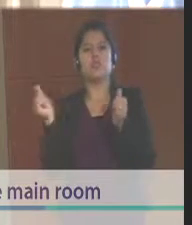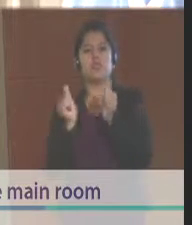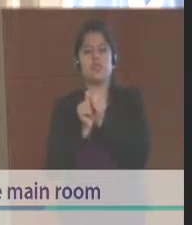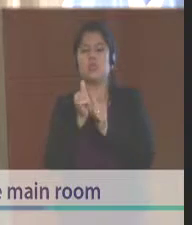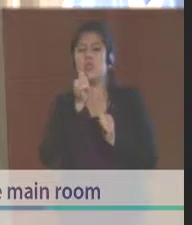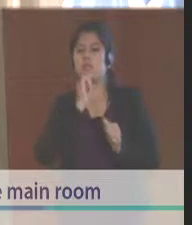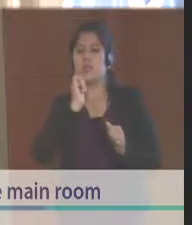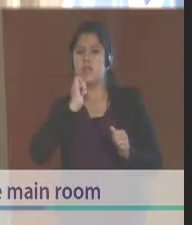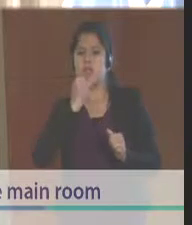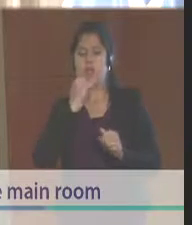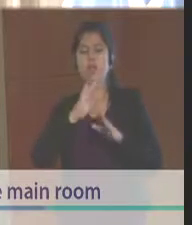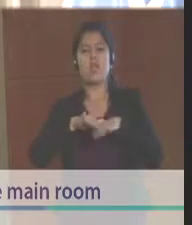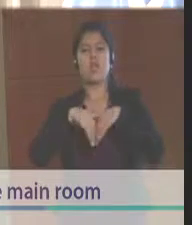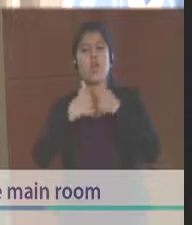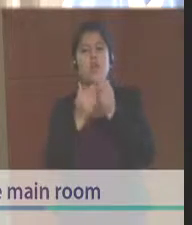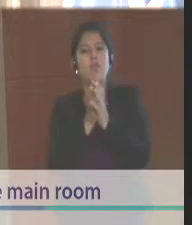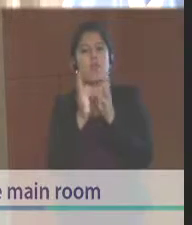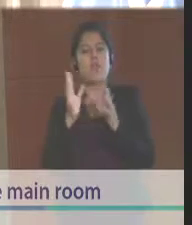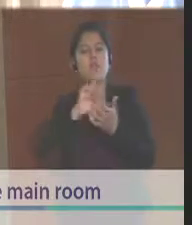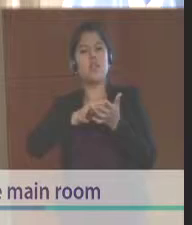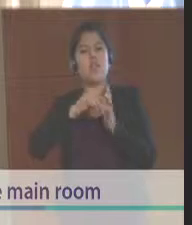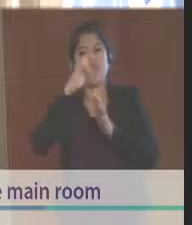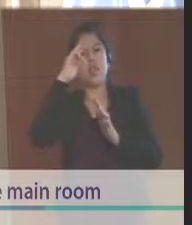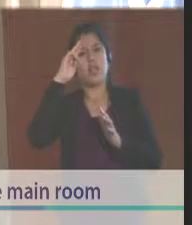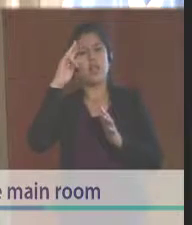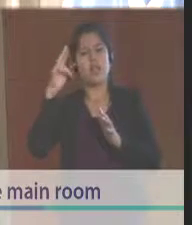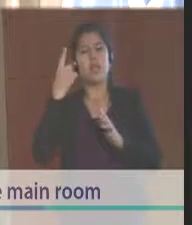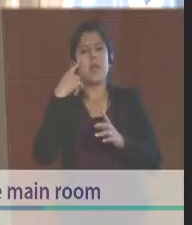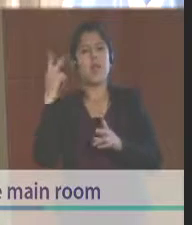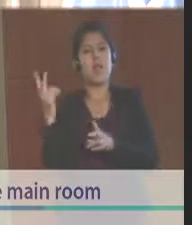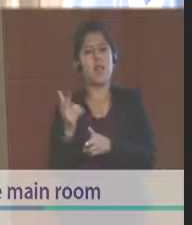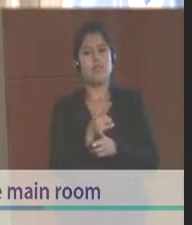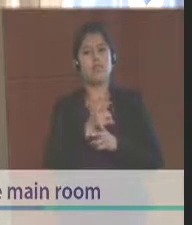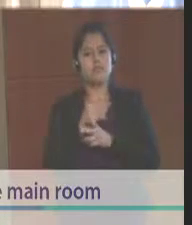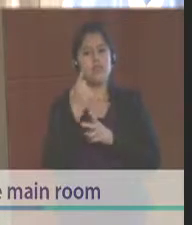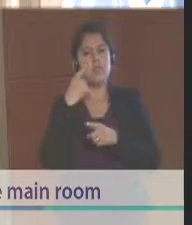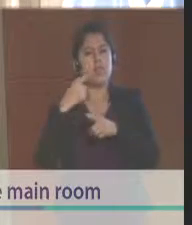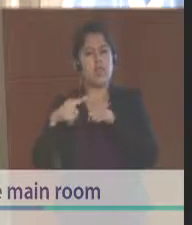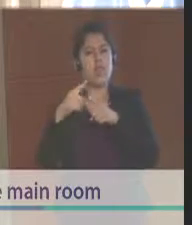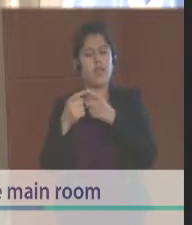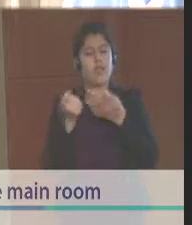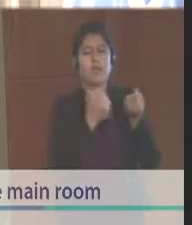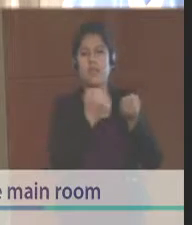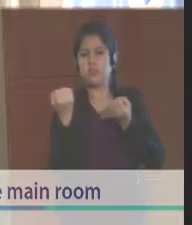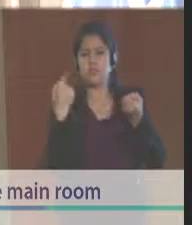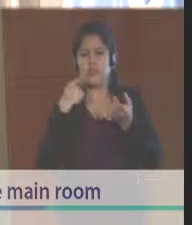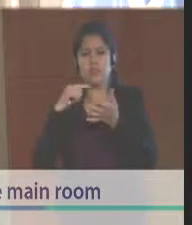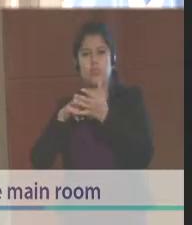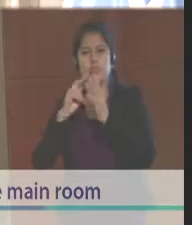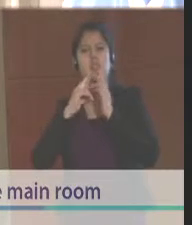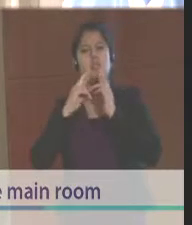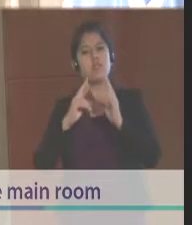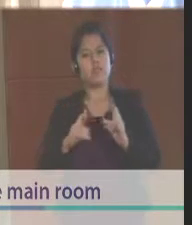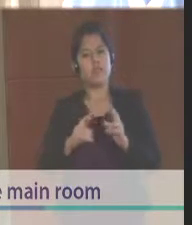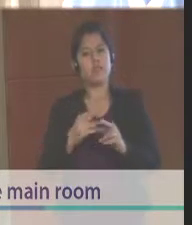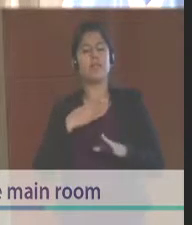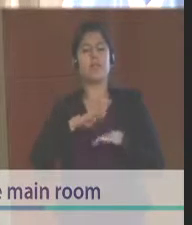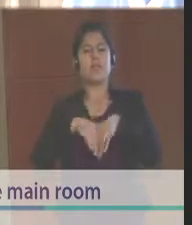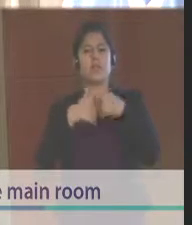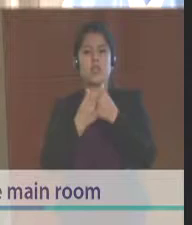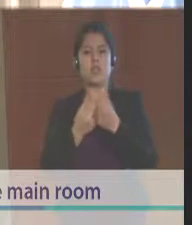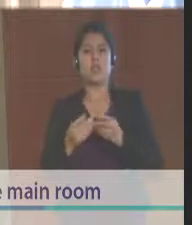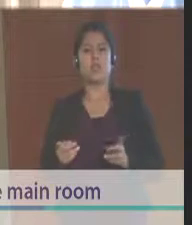Local stakeholders are key, both regarding prevention as well as in actions of mitigation